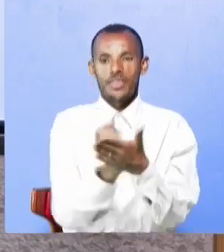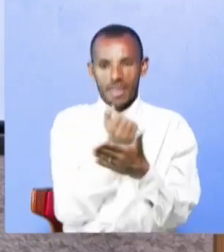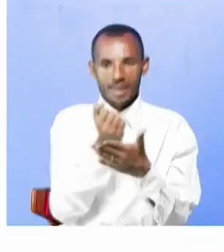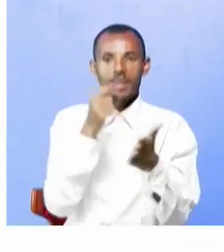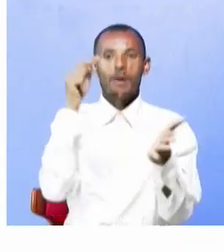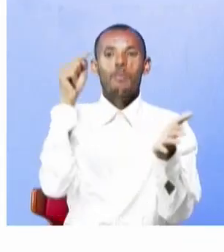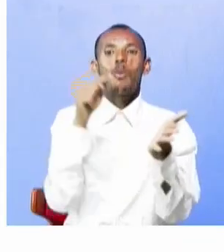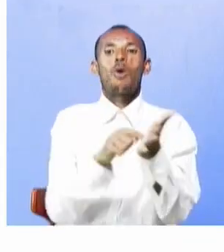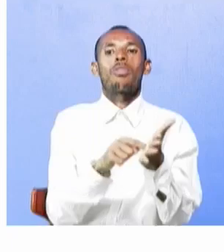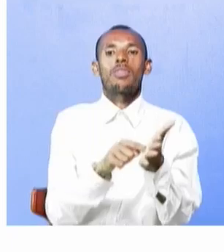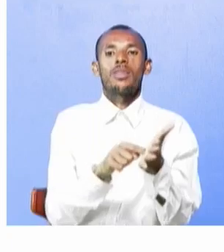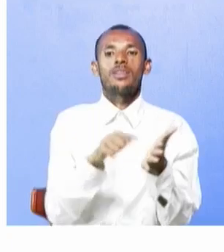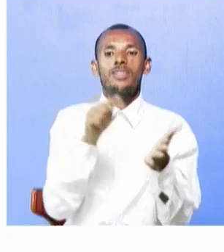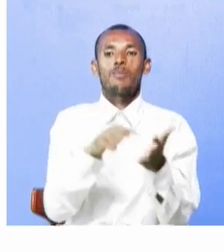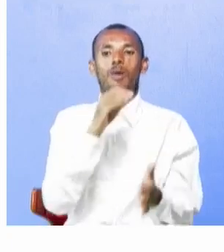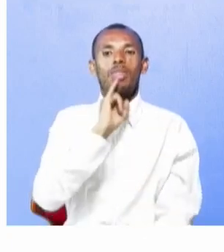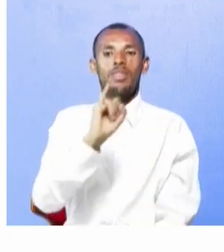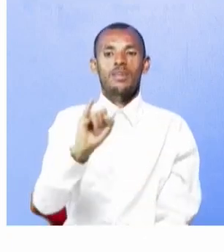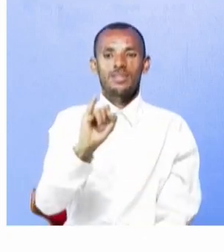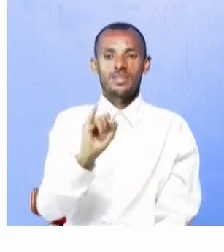point, say the point is